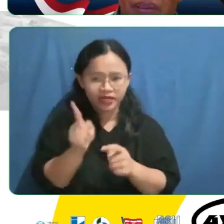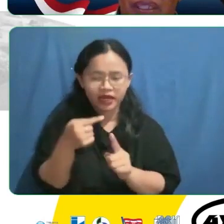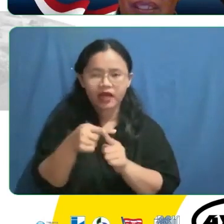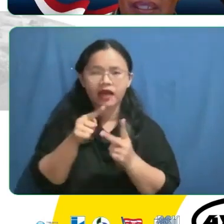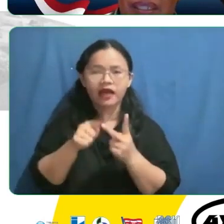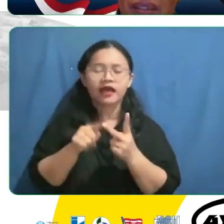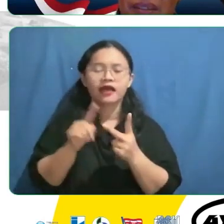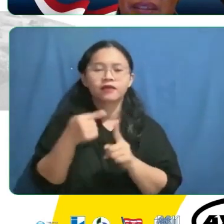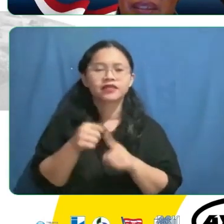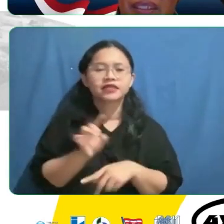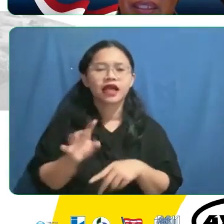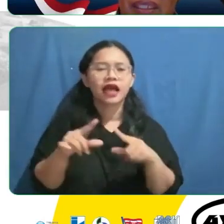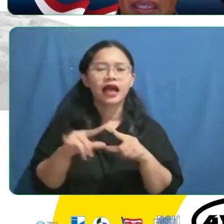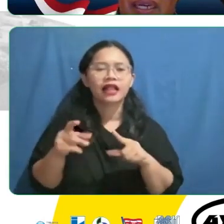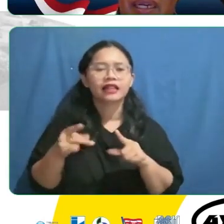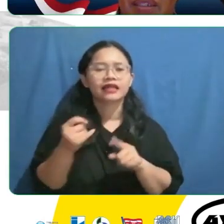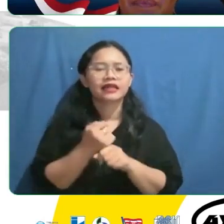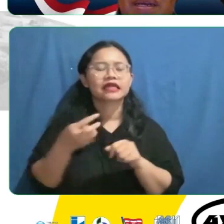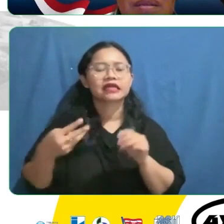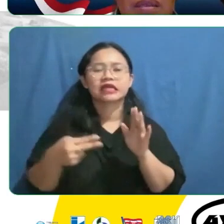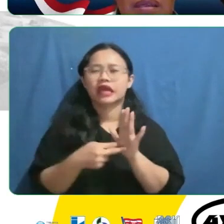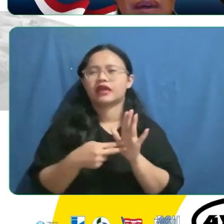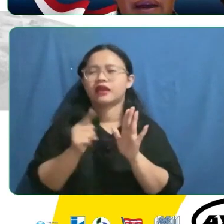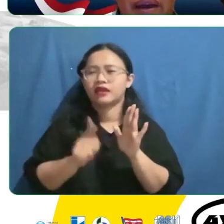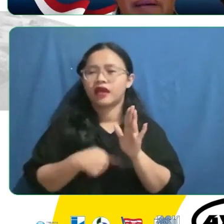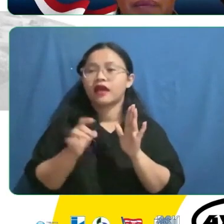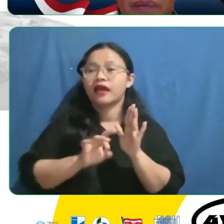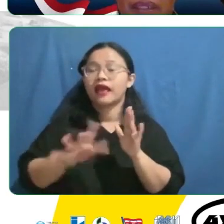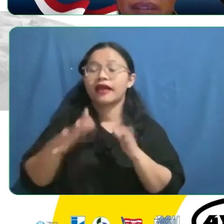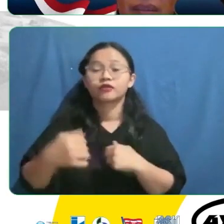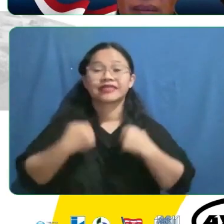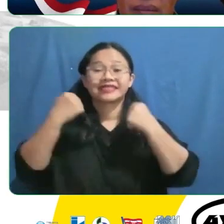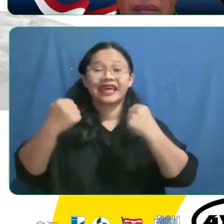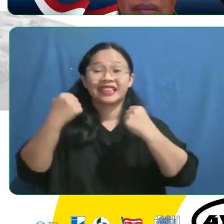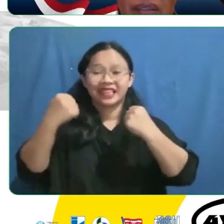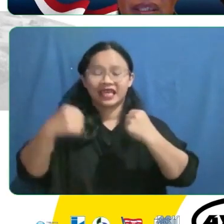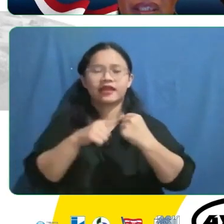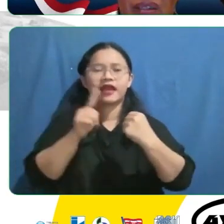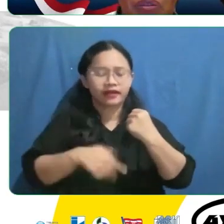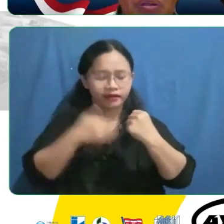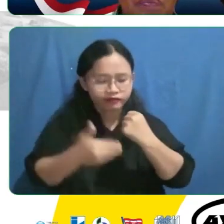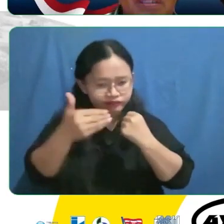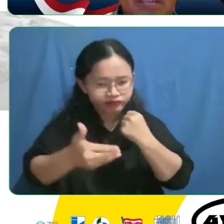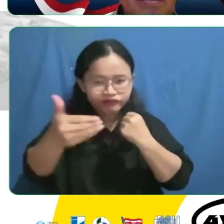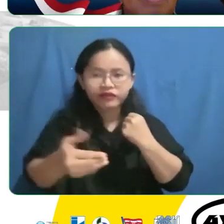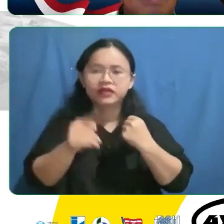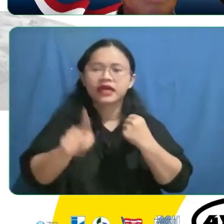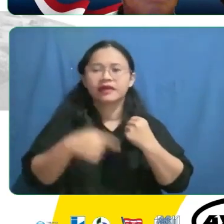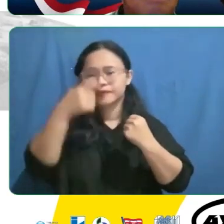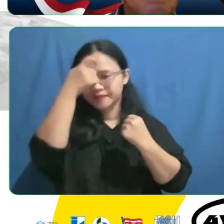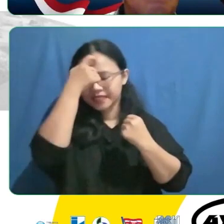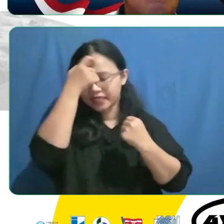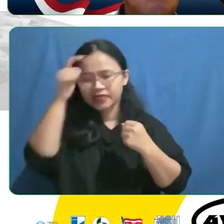waterborne diseases, respiratory diseases, and asthma. And probably it's also important